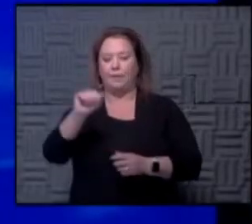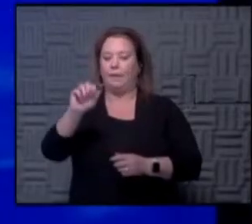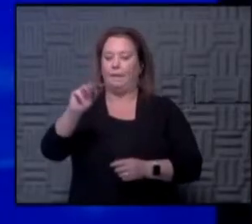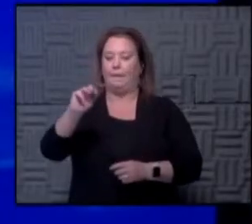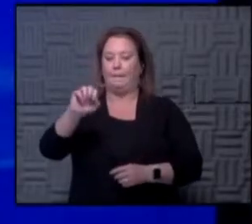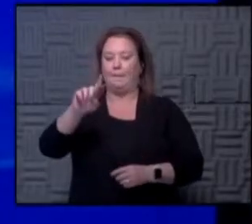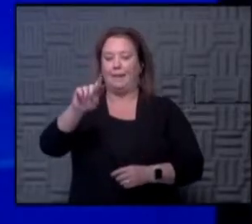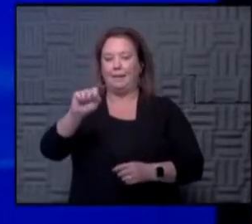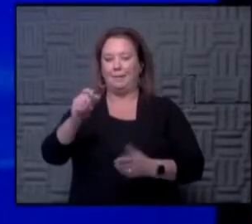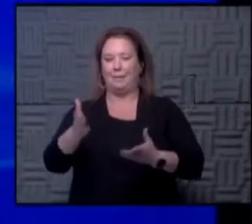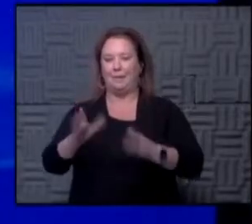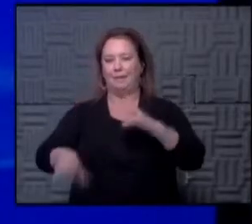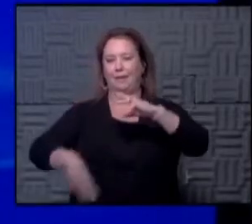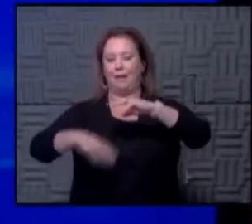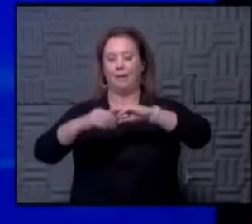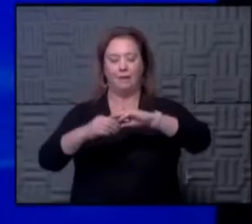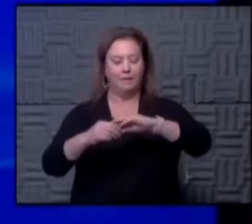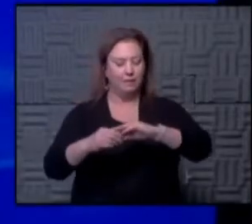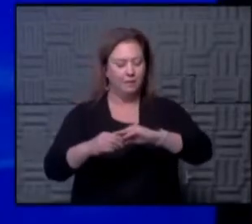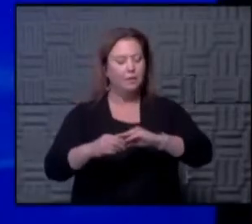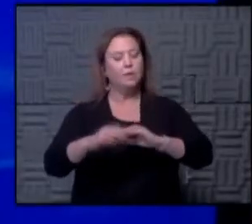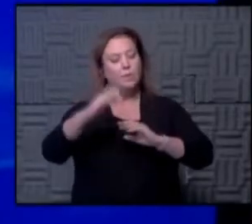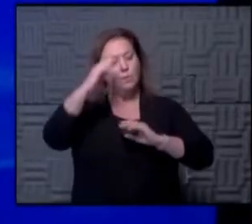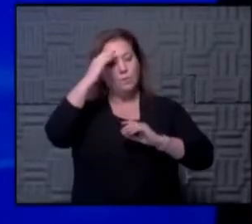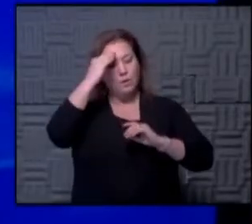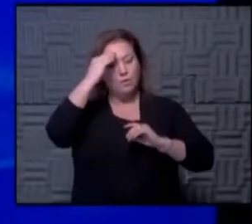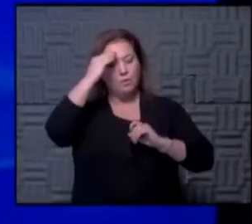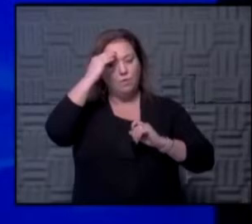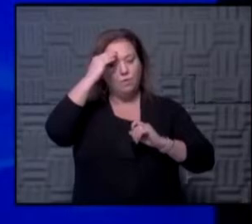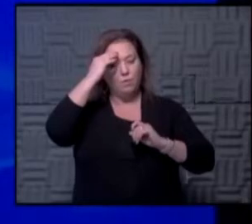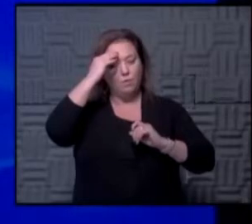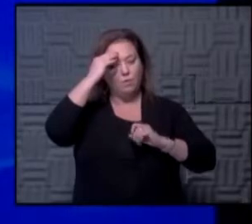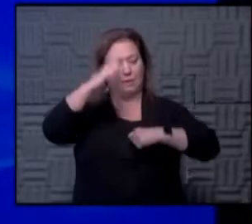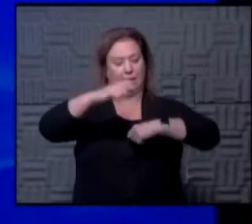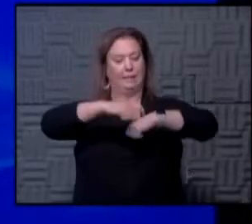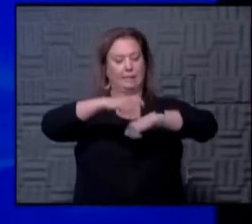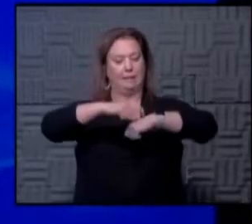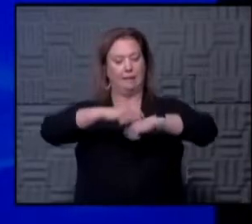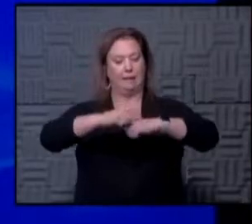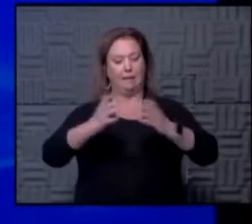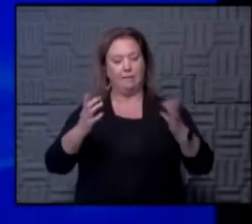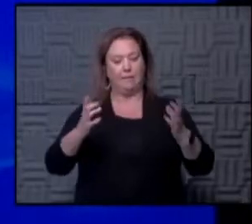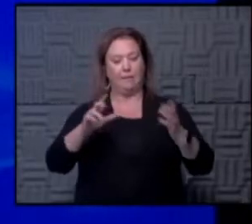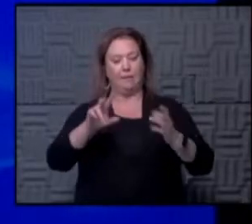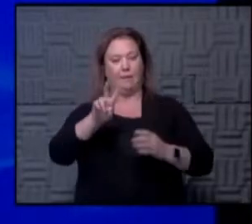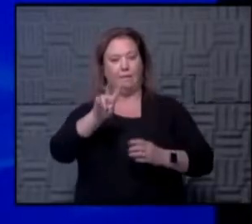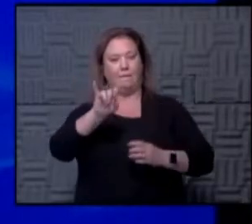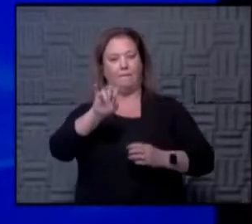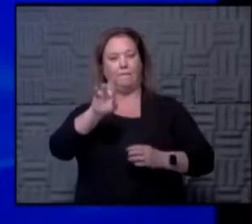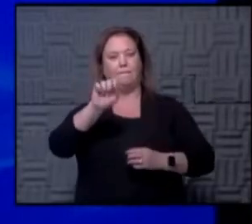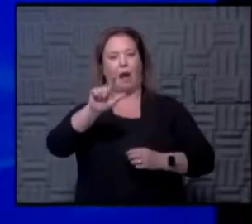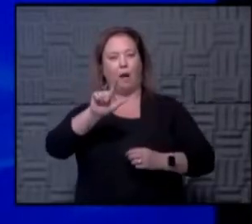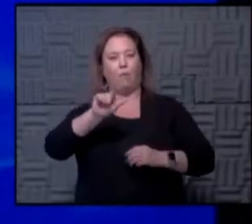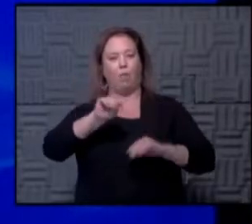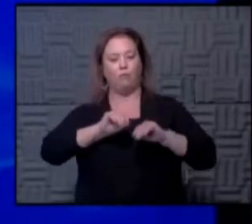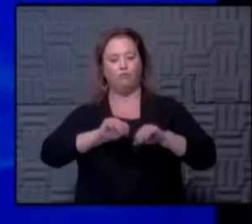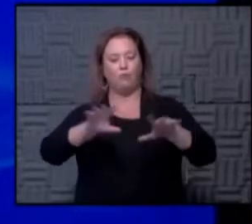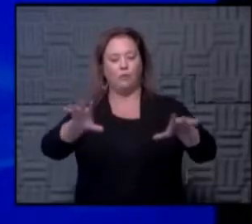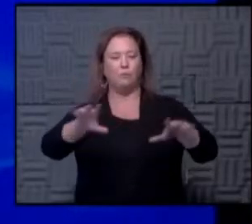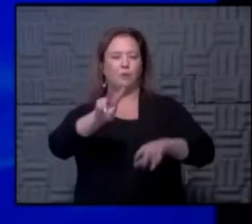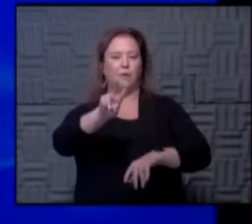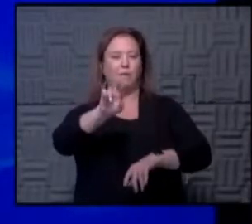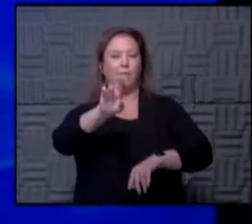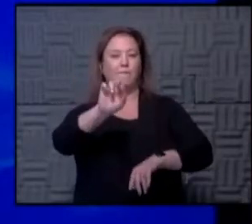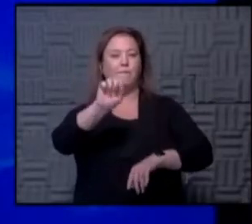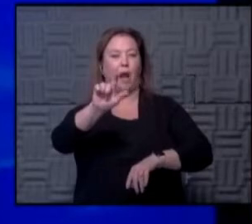and Dana will save me here, but we know that the period in which viral transmission, viral